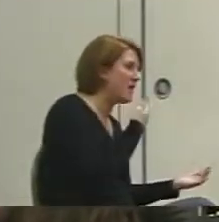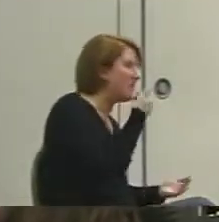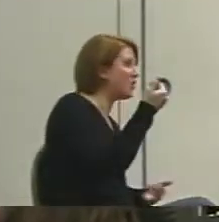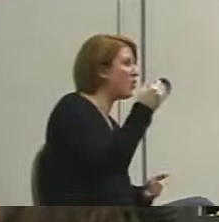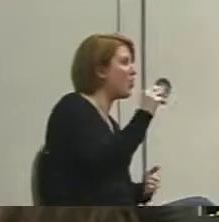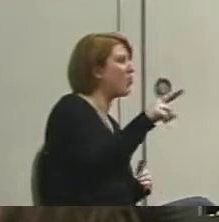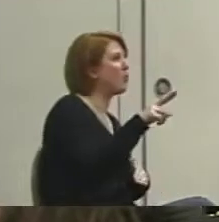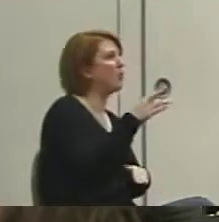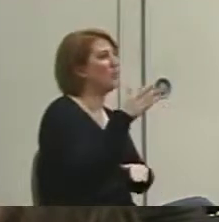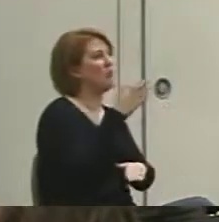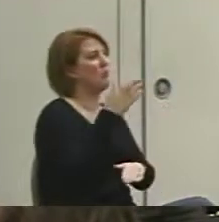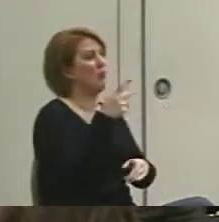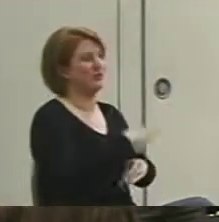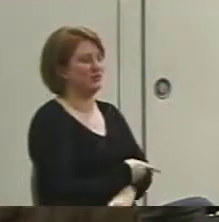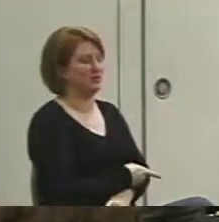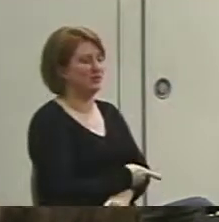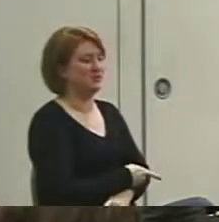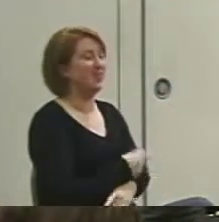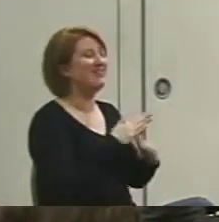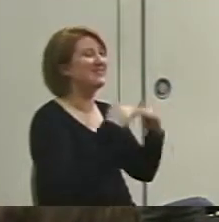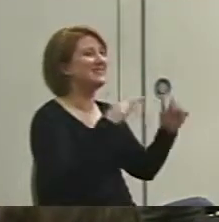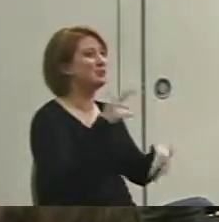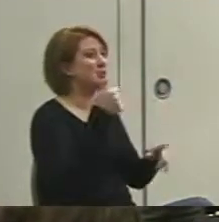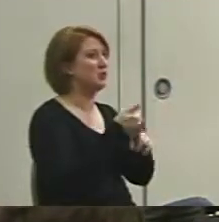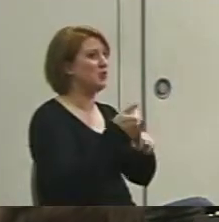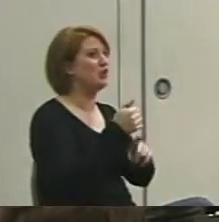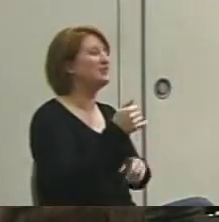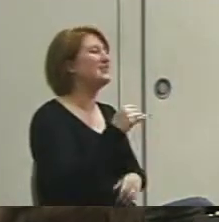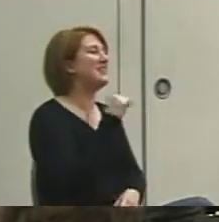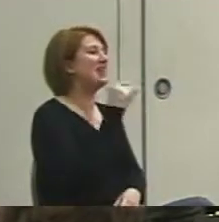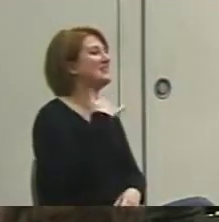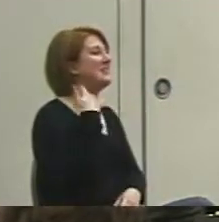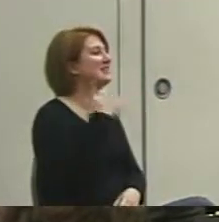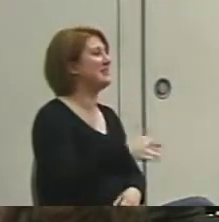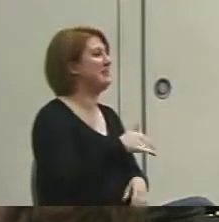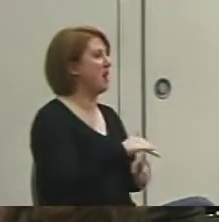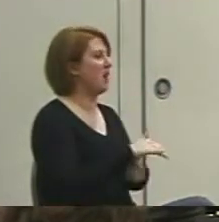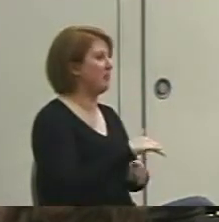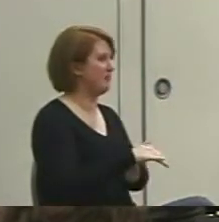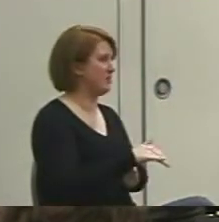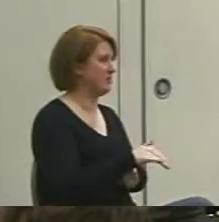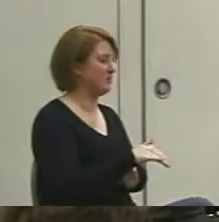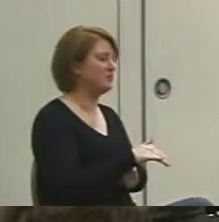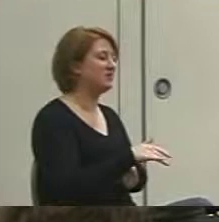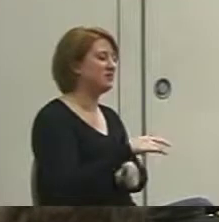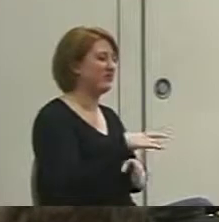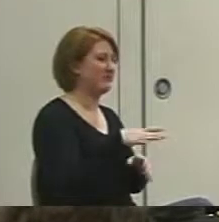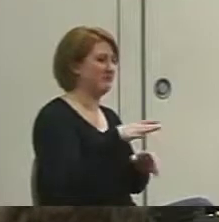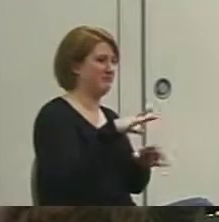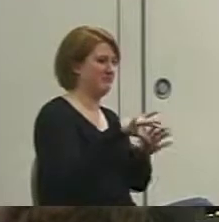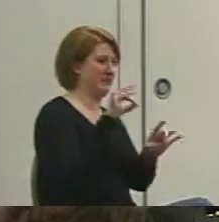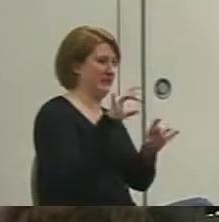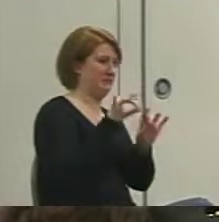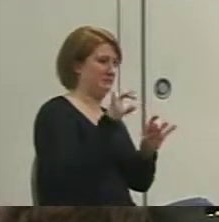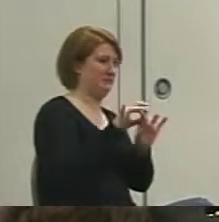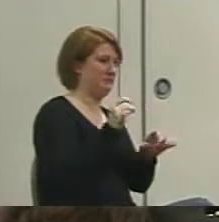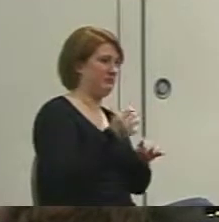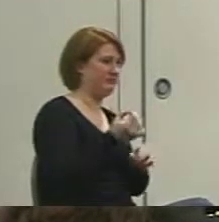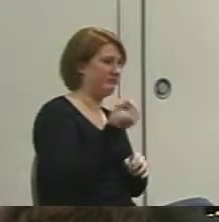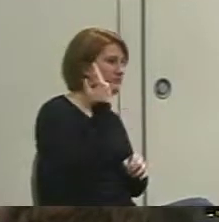or worse? The system you're using isn't sensitive enough, it sounds like, to really pick that up.